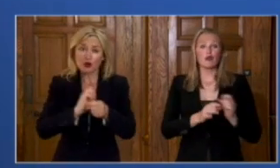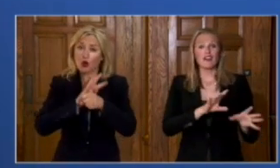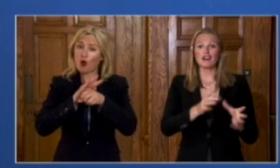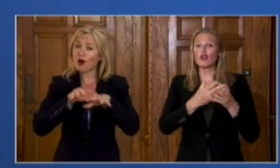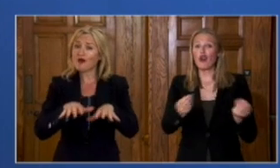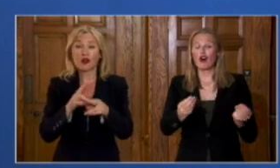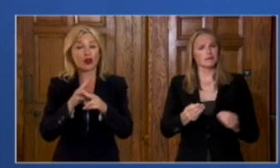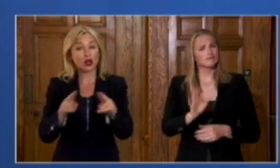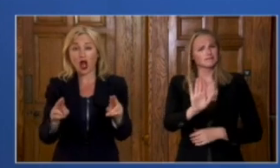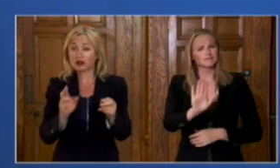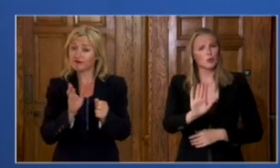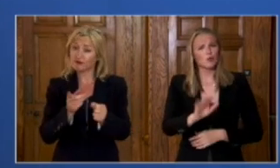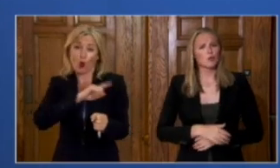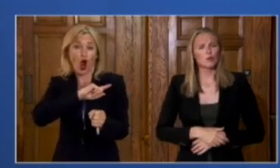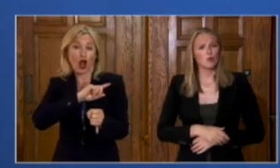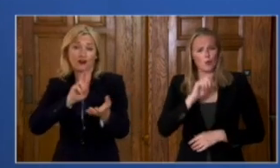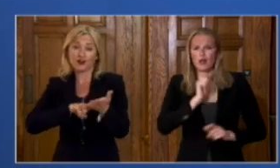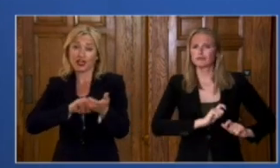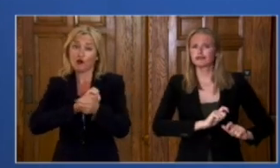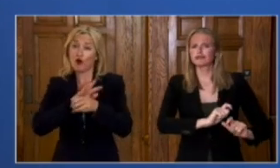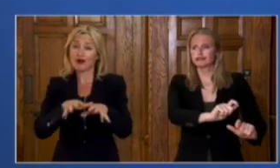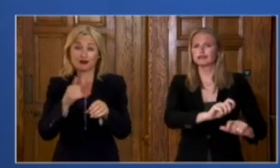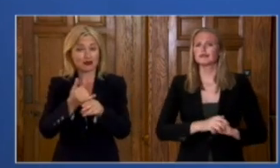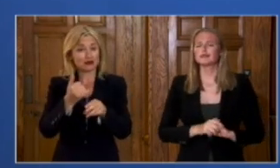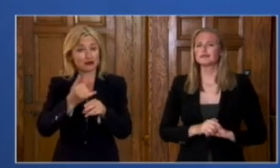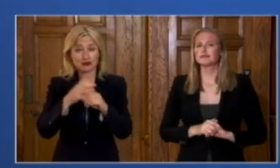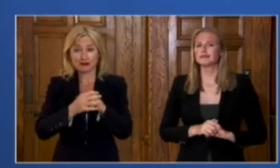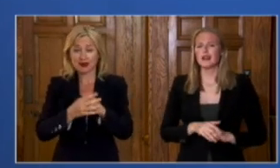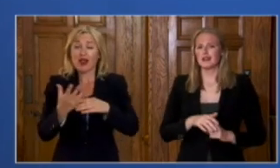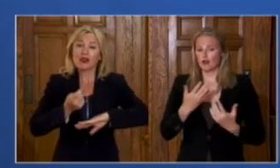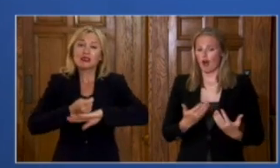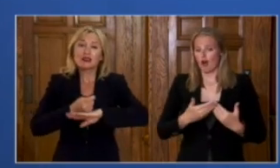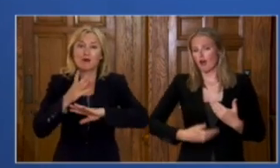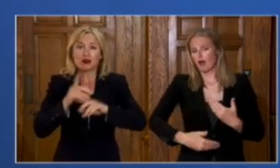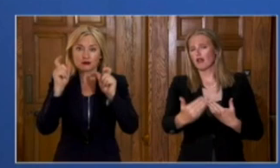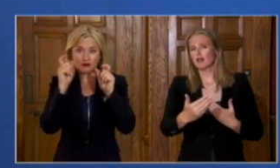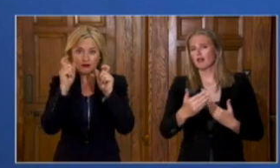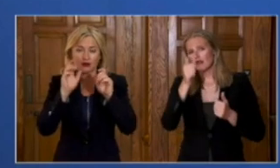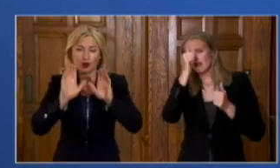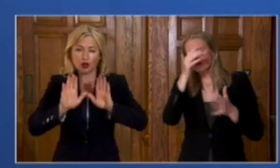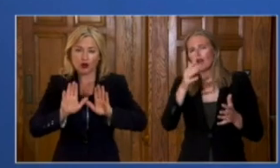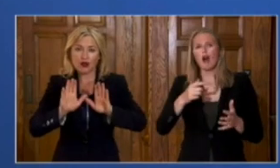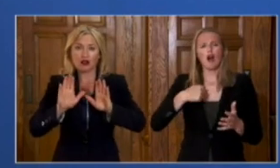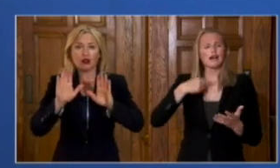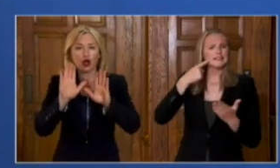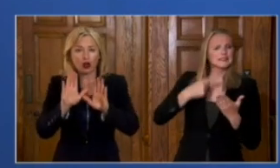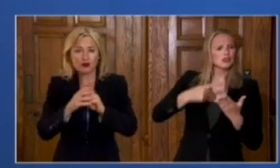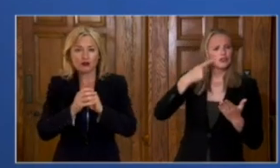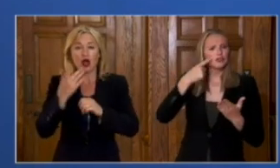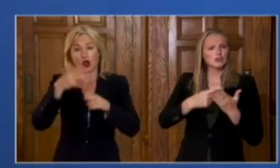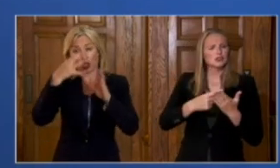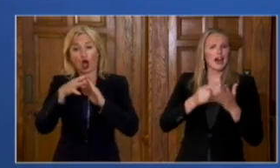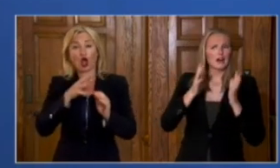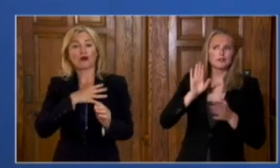time. In this climate of caution and vigilance, executive decisions must be proportionate and guided